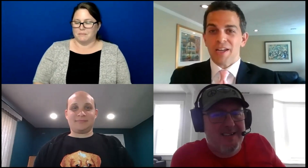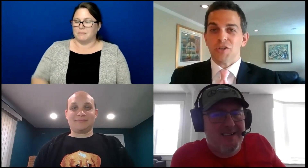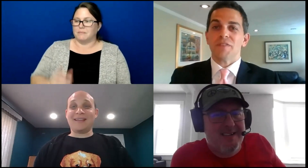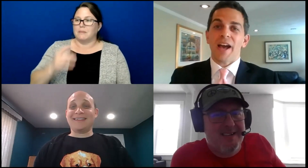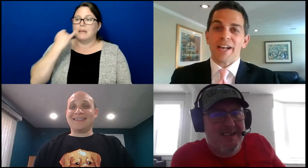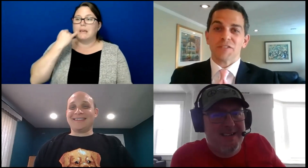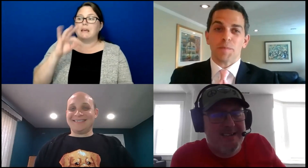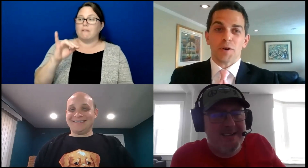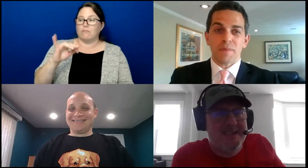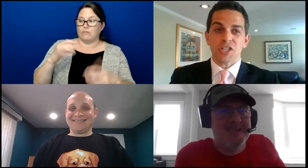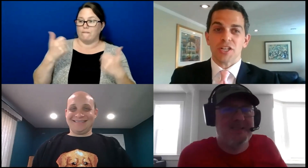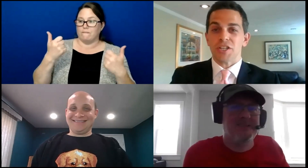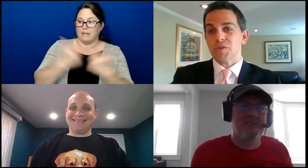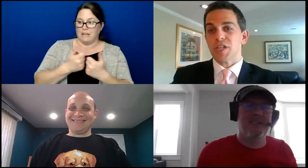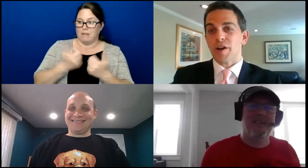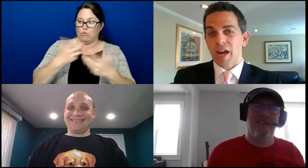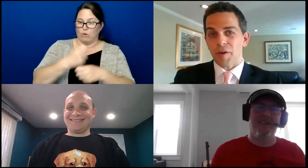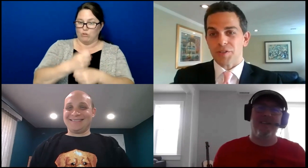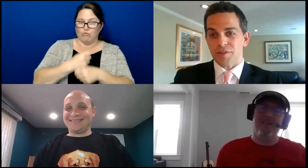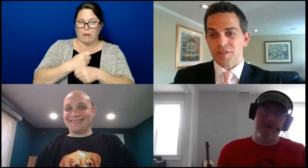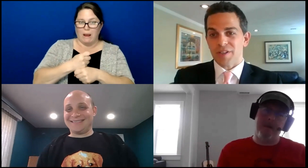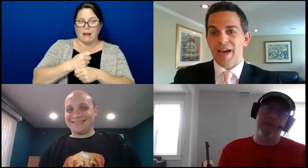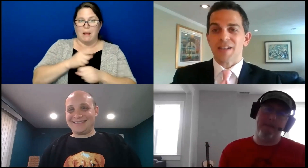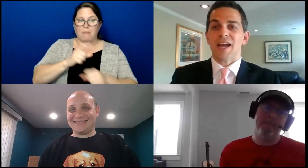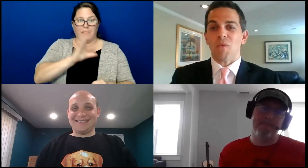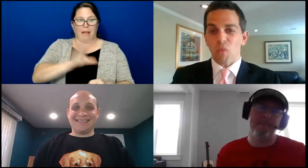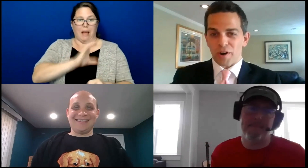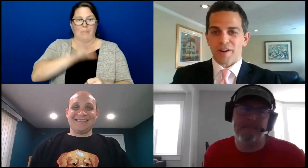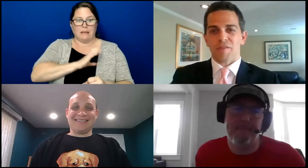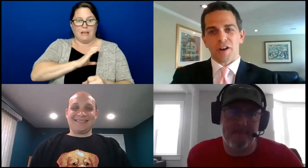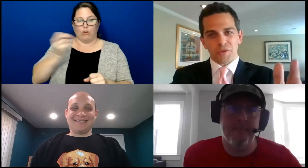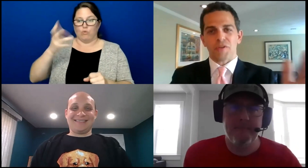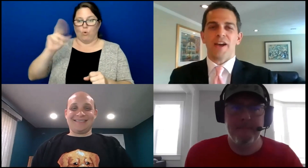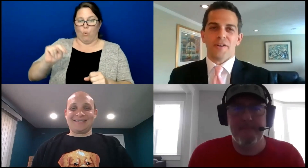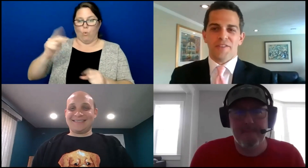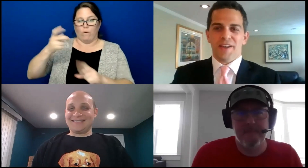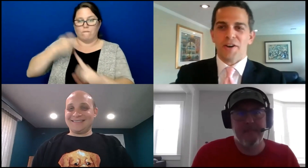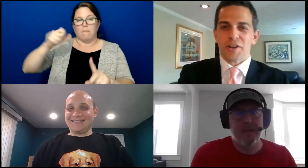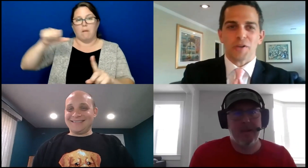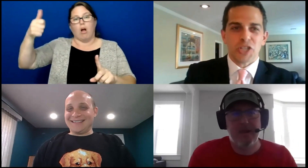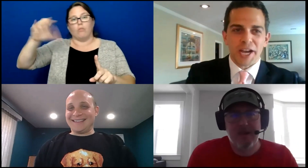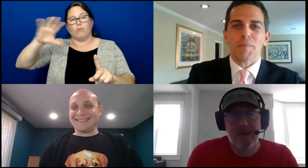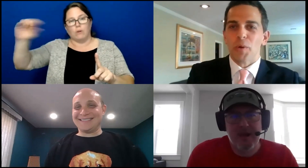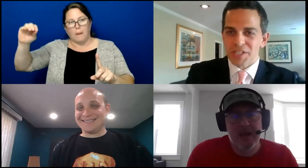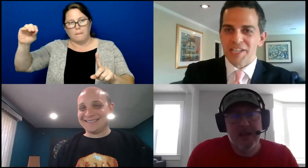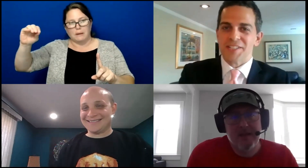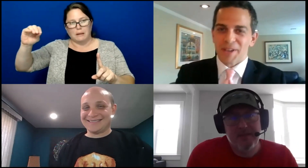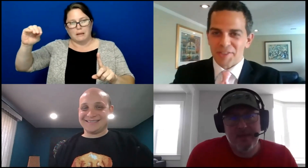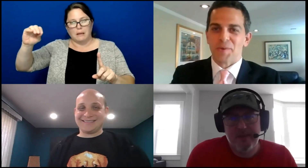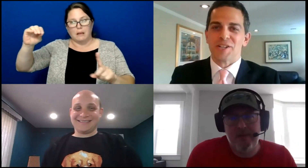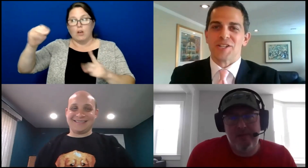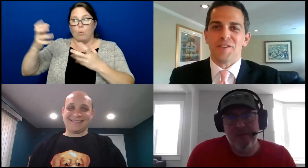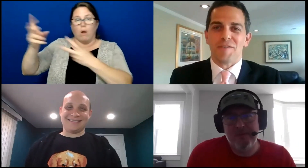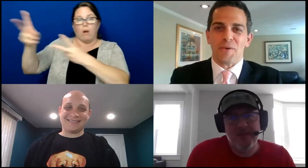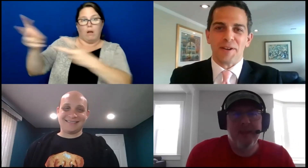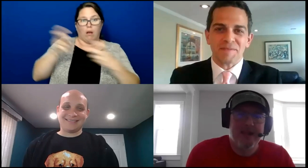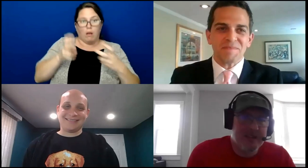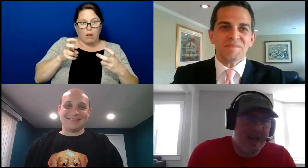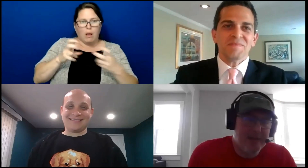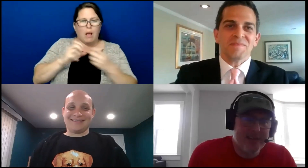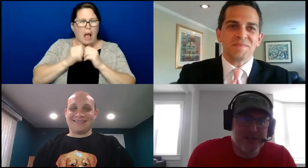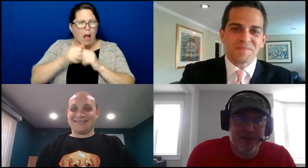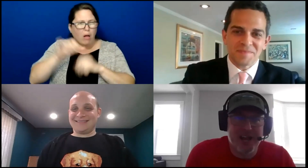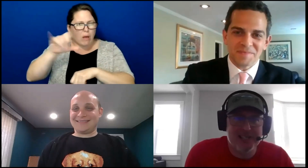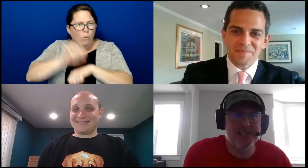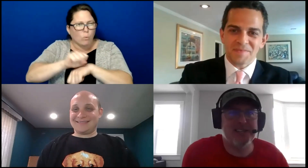company, you have to ask for permission to use their characters. How does that work? I'll go to Ryan on that. There you go. Jacob Ortiz got the question.